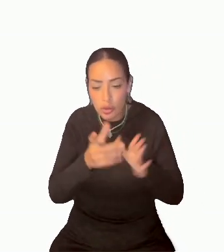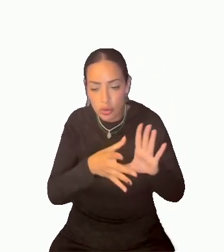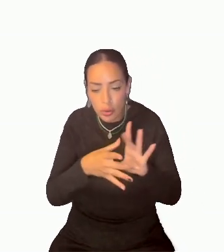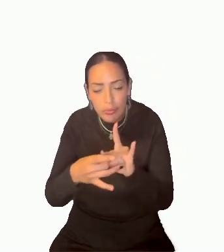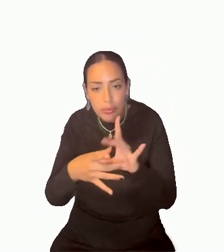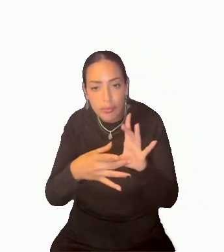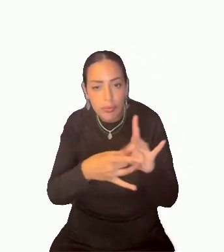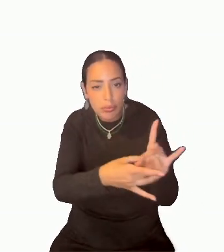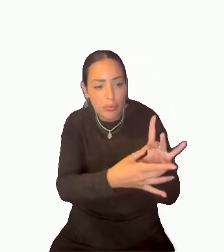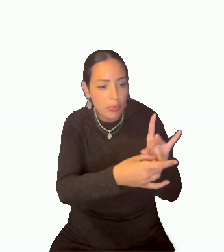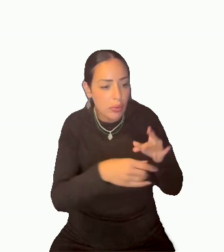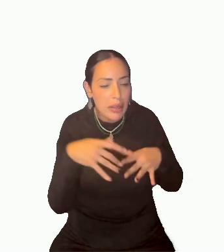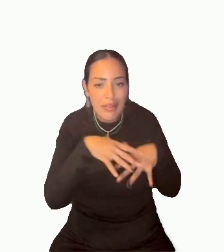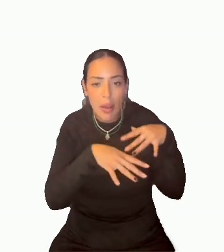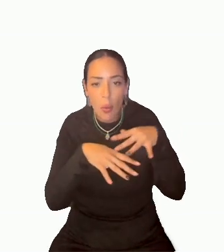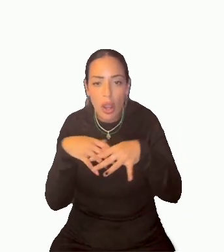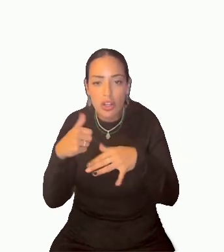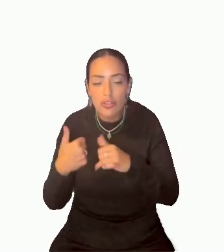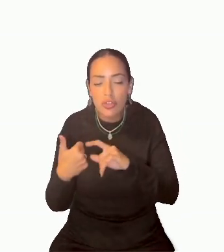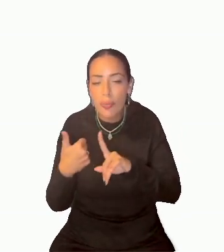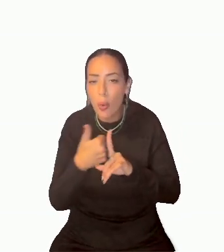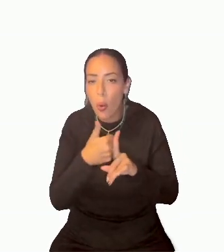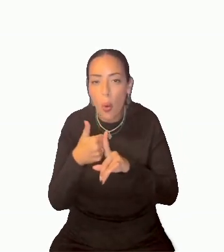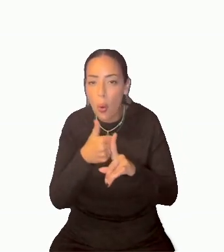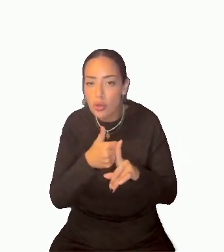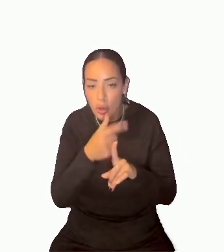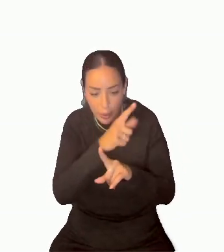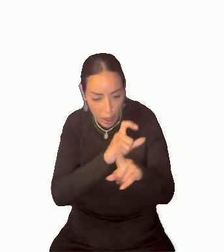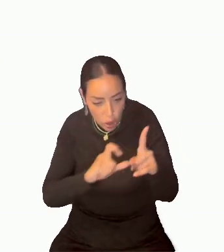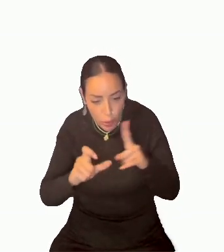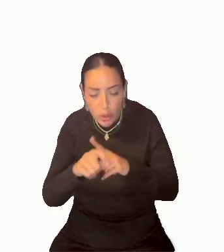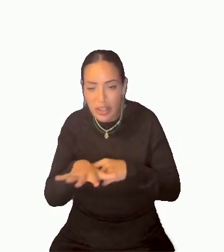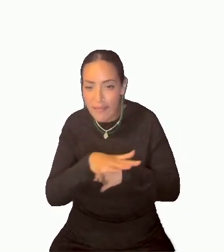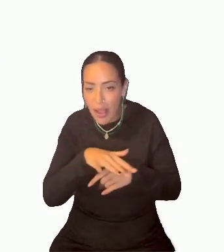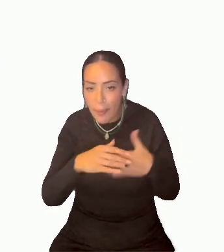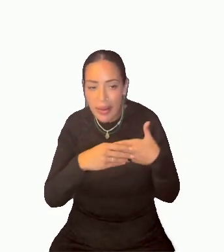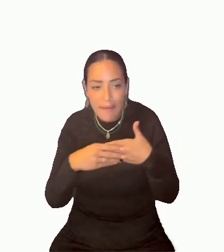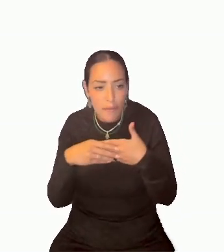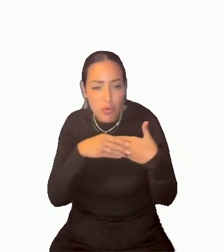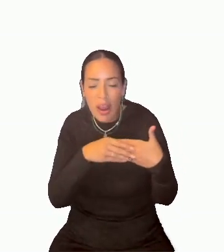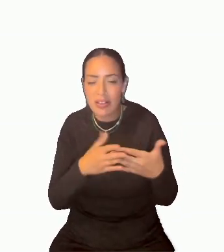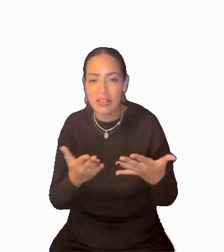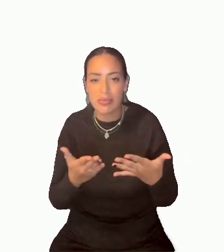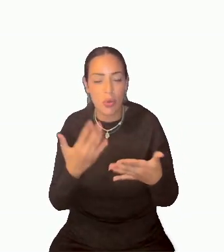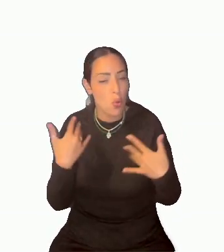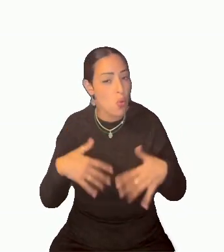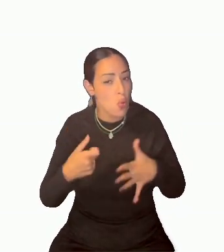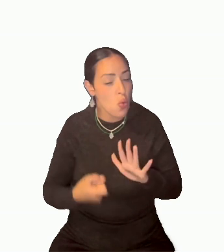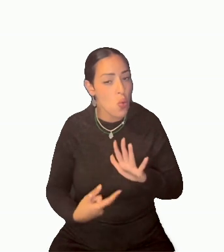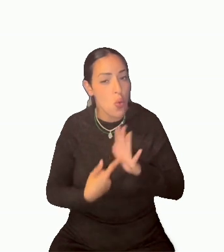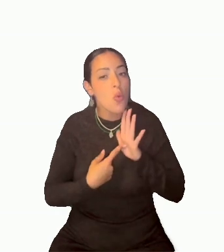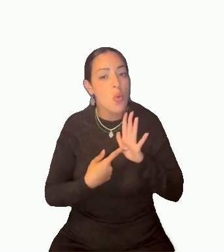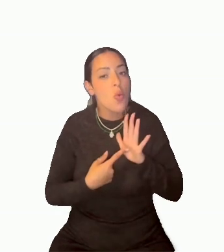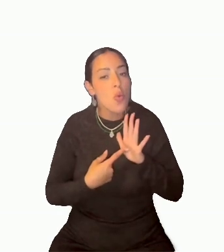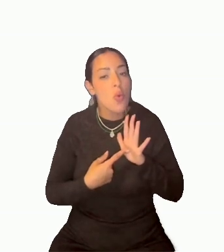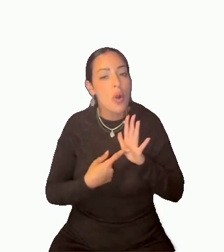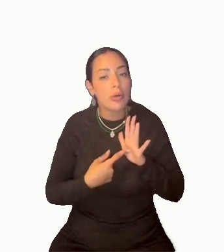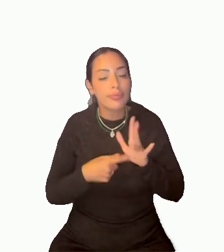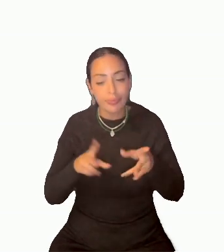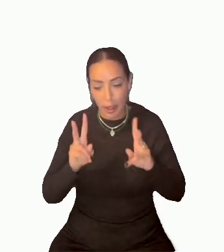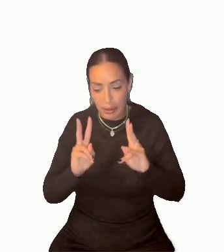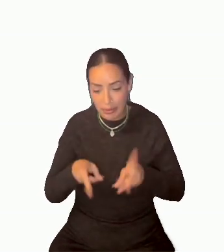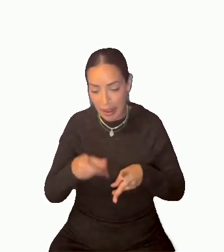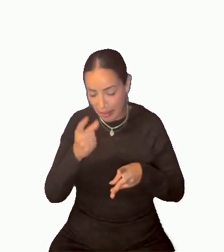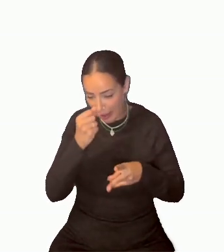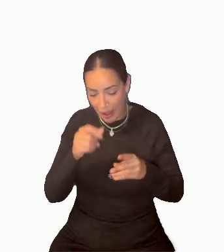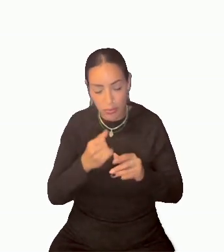as extended family, friends, colleagues, neighbours, and members of the local community, is absolutely essential. Sometimes a death can